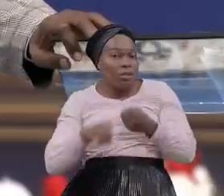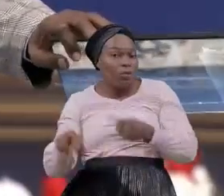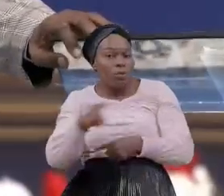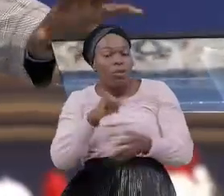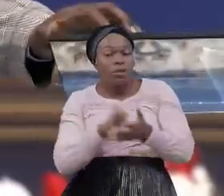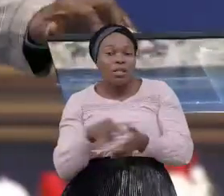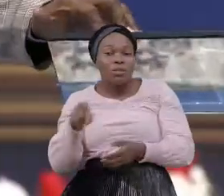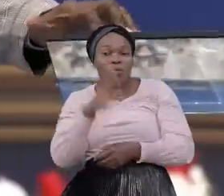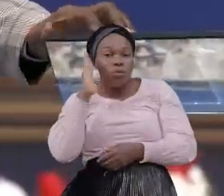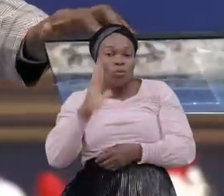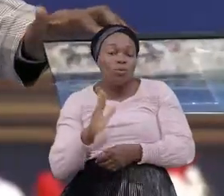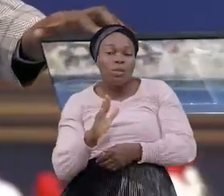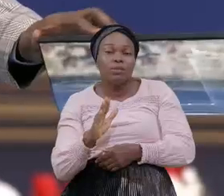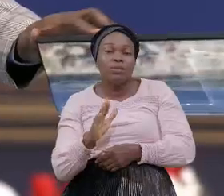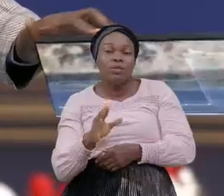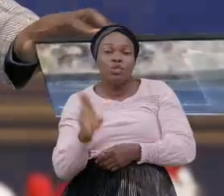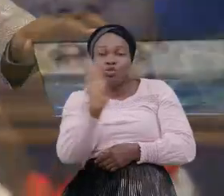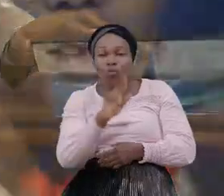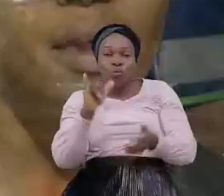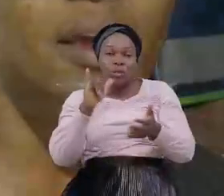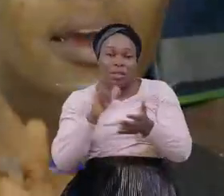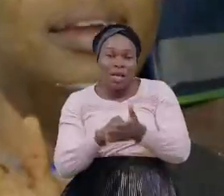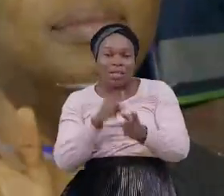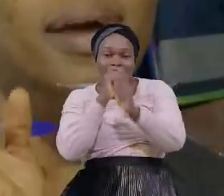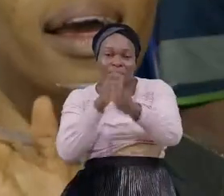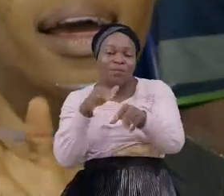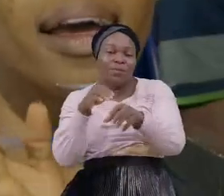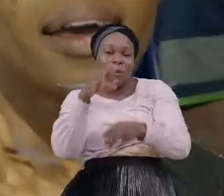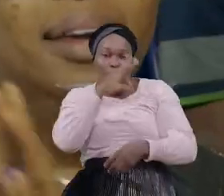gift profitably in Jesus' name.